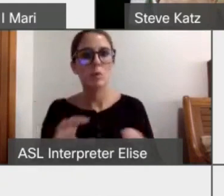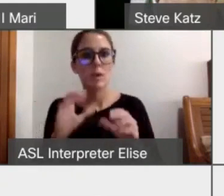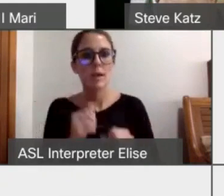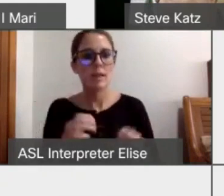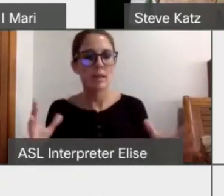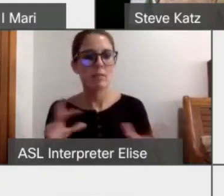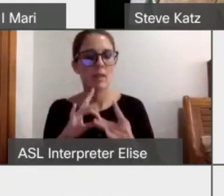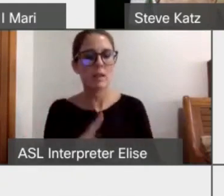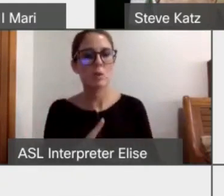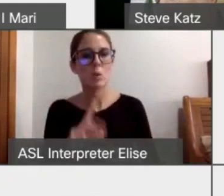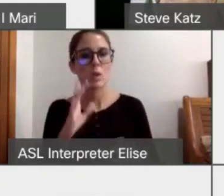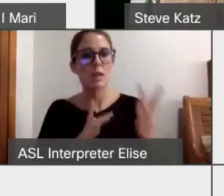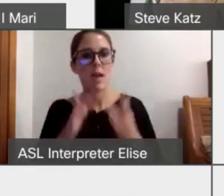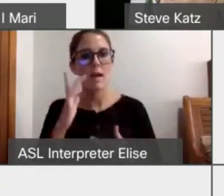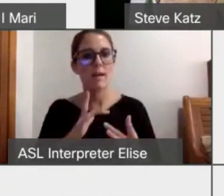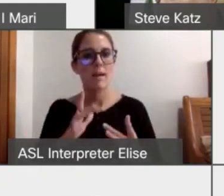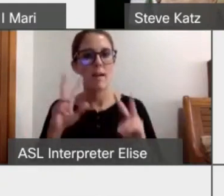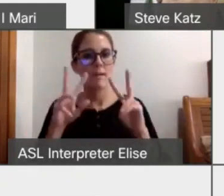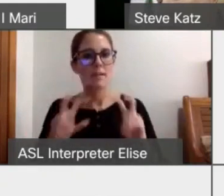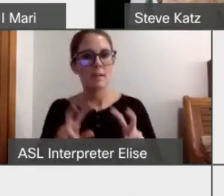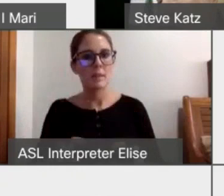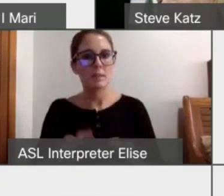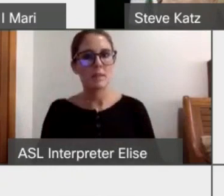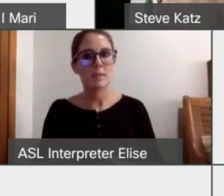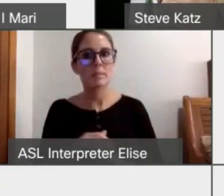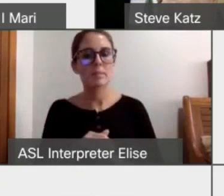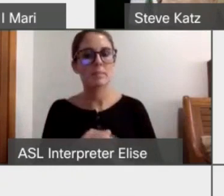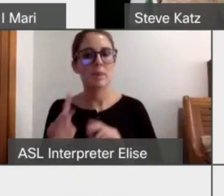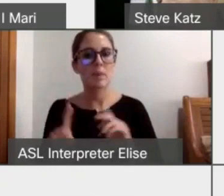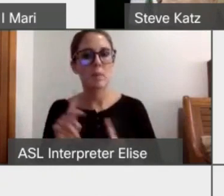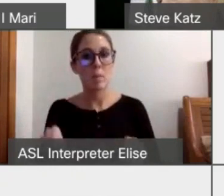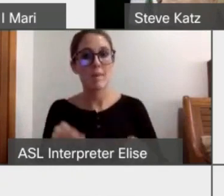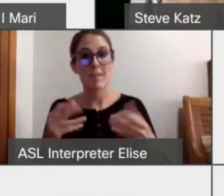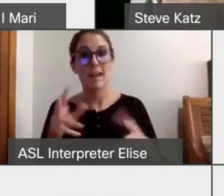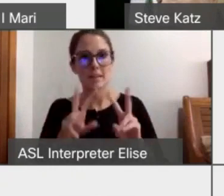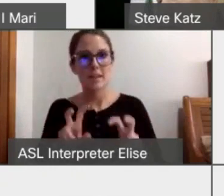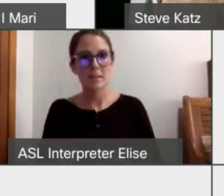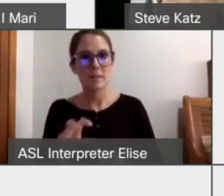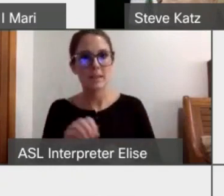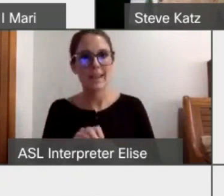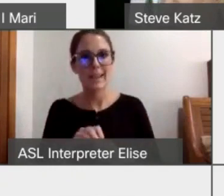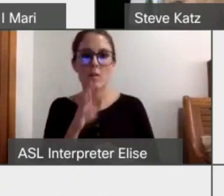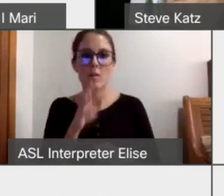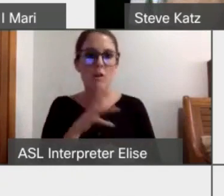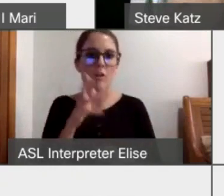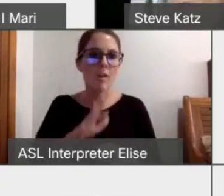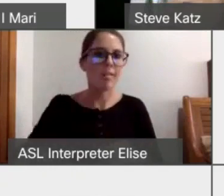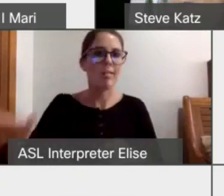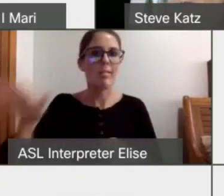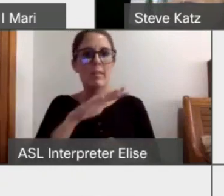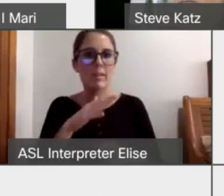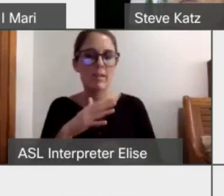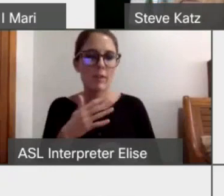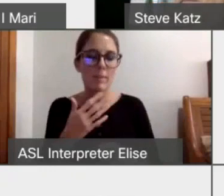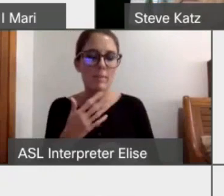the lack of assessments, people providing assessments in rural areas. I'm in Plattsburgh, New York,